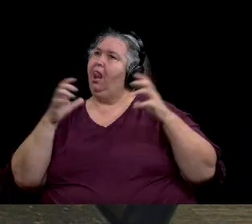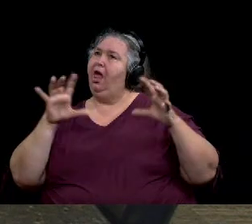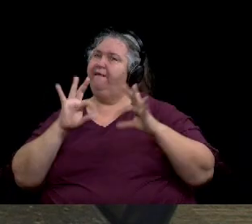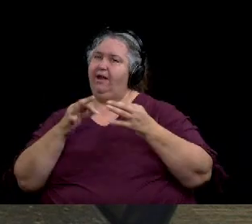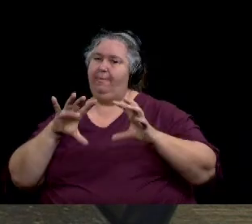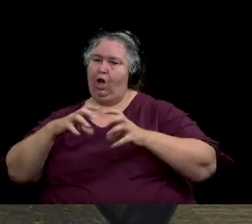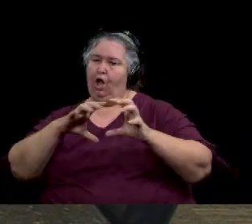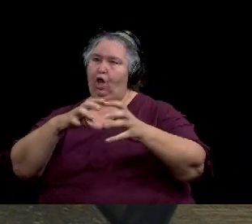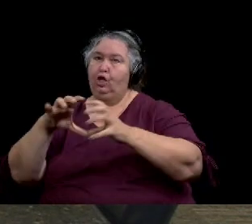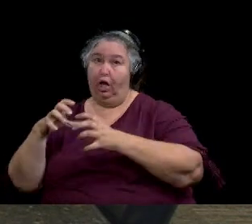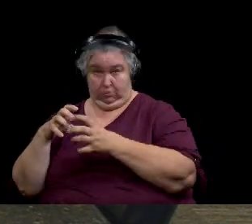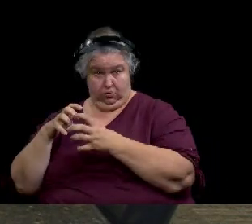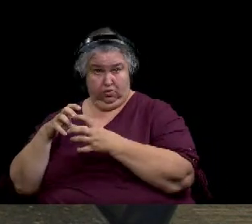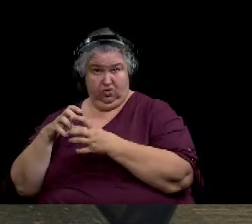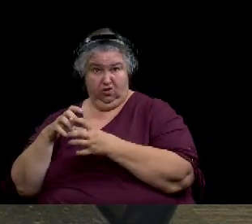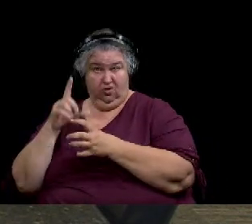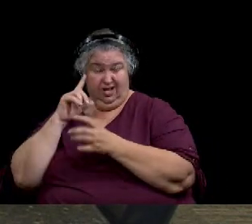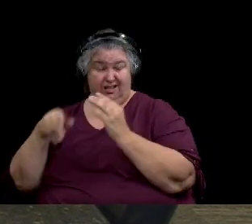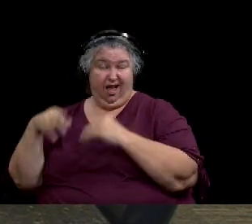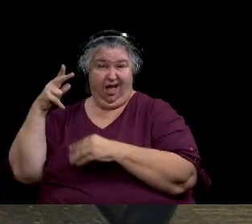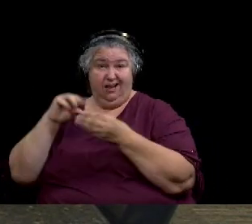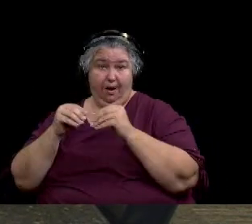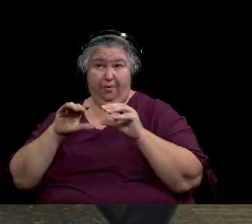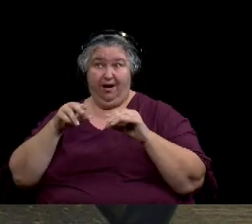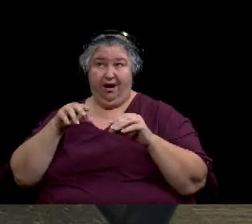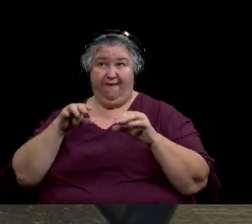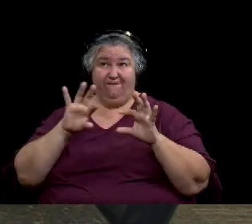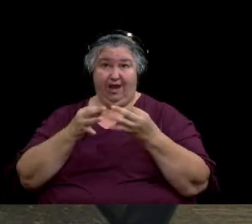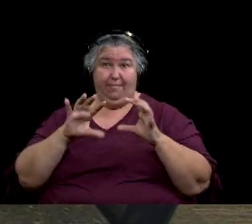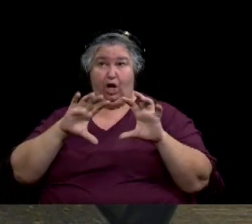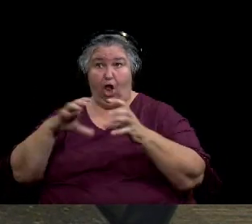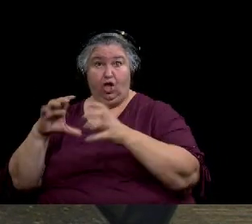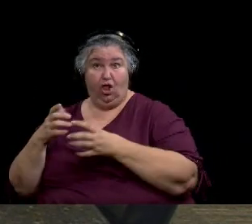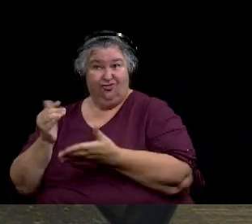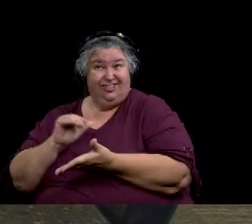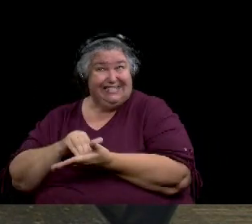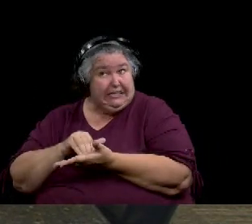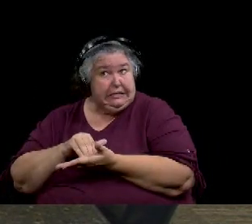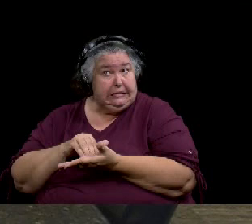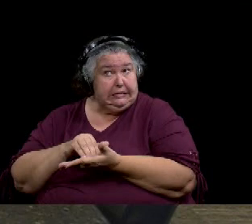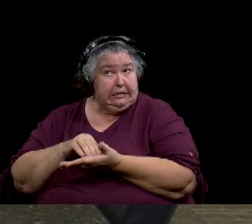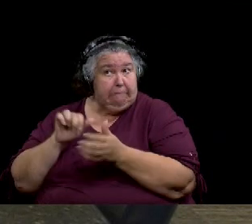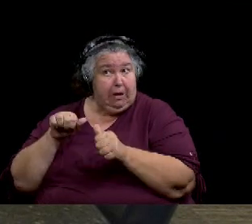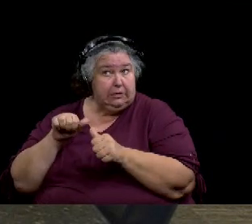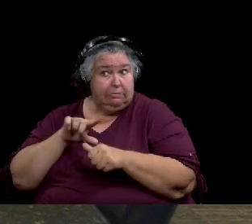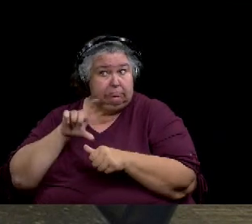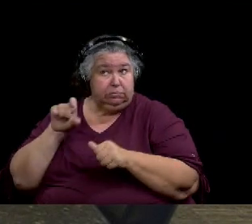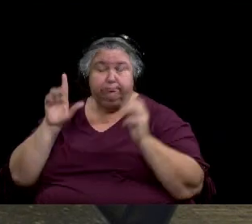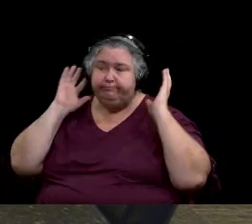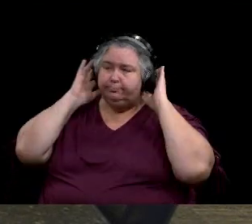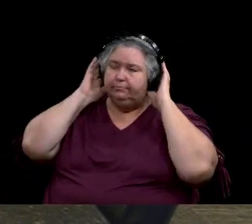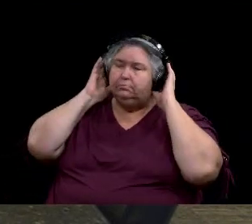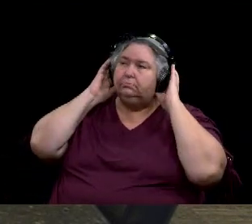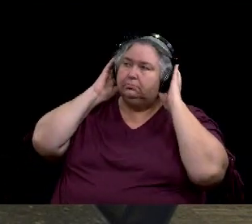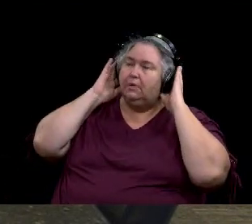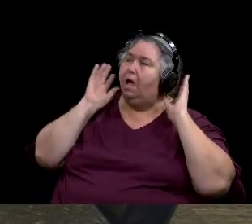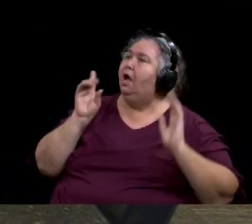clusters? Would there be a high number of family clusters at that point again? Dr. Griggs, would you like to address that, please?